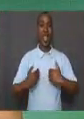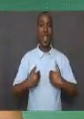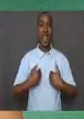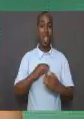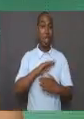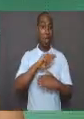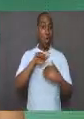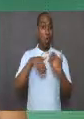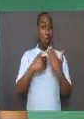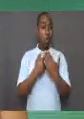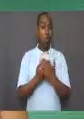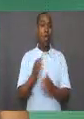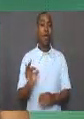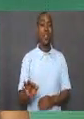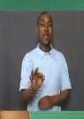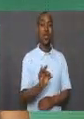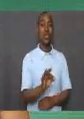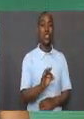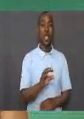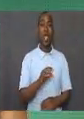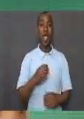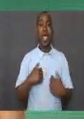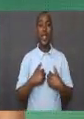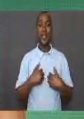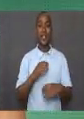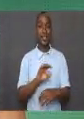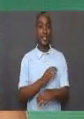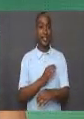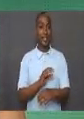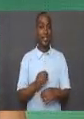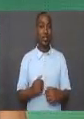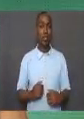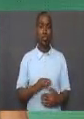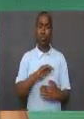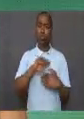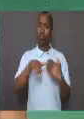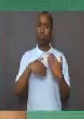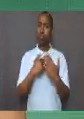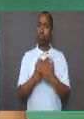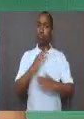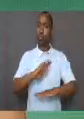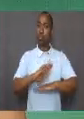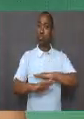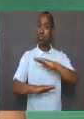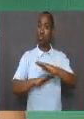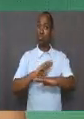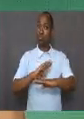All plant and animal cells carry out these